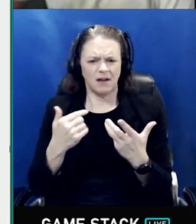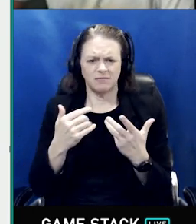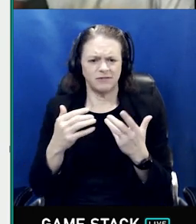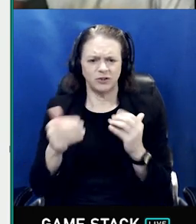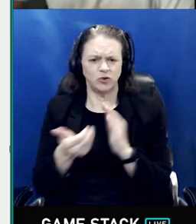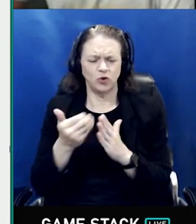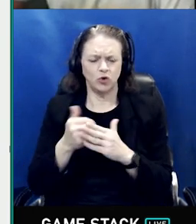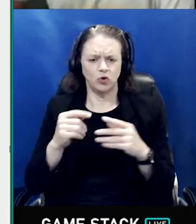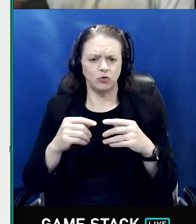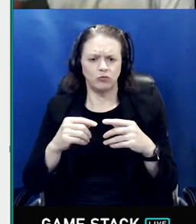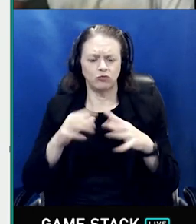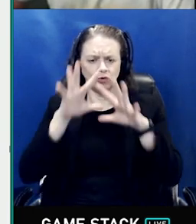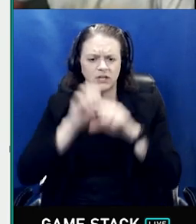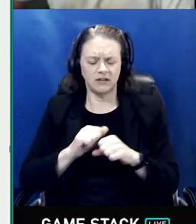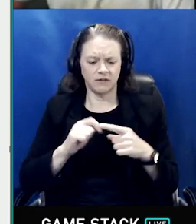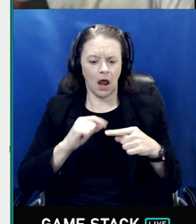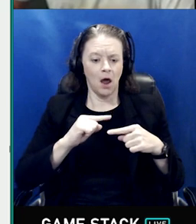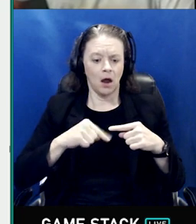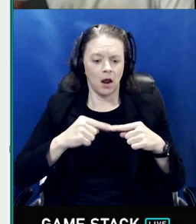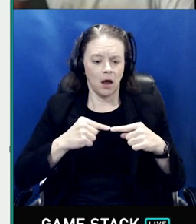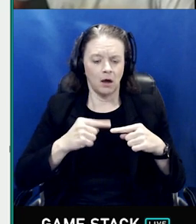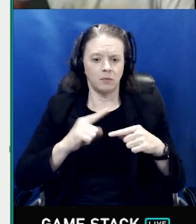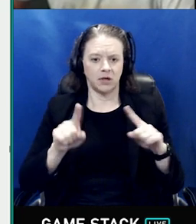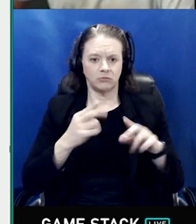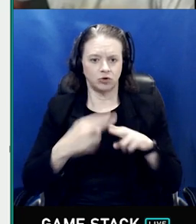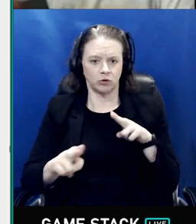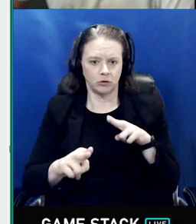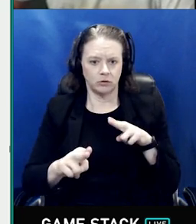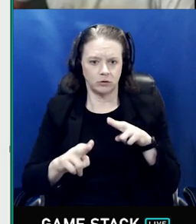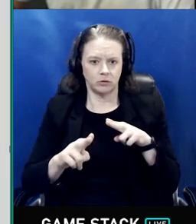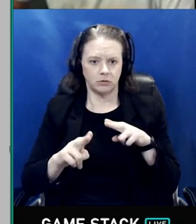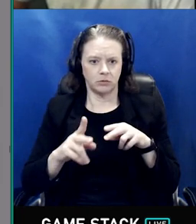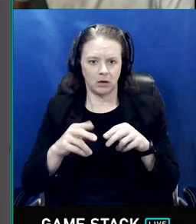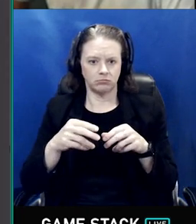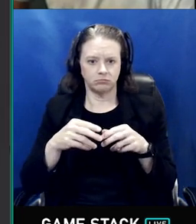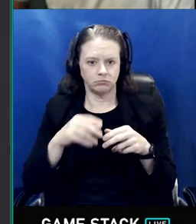run for very long. Just run for a very short period of time.